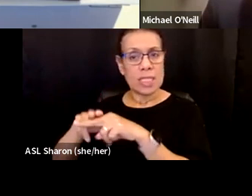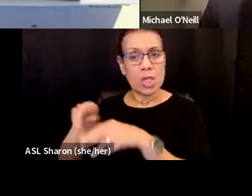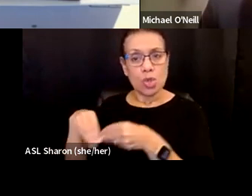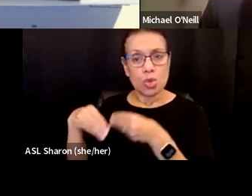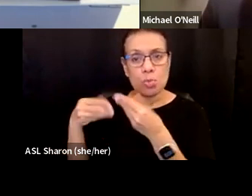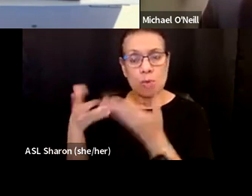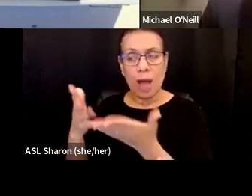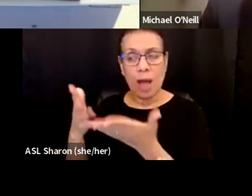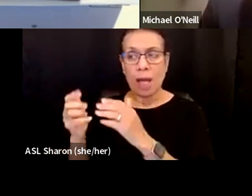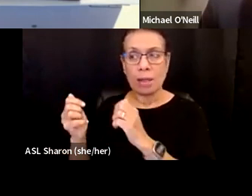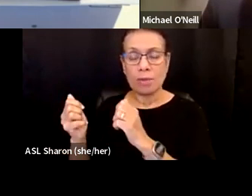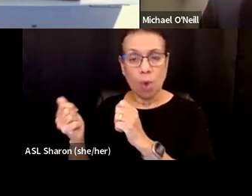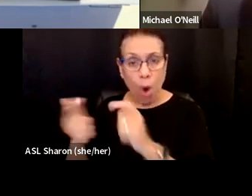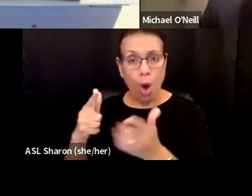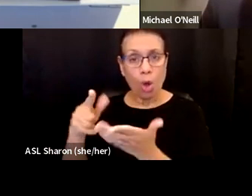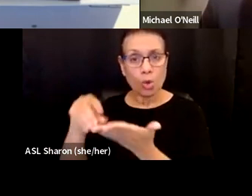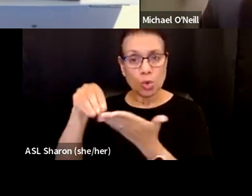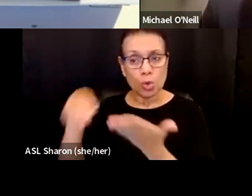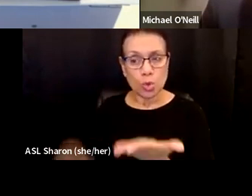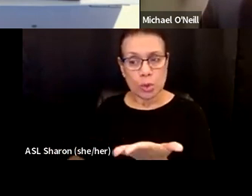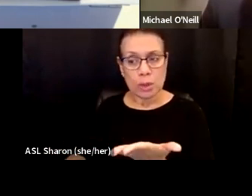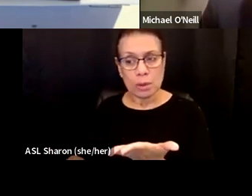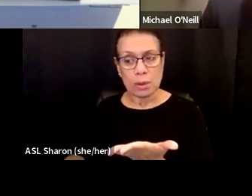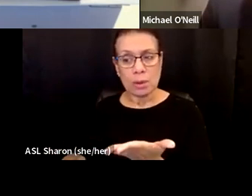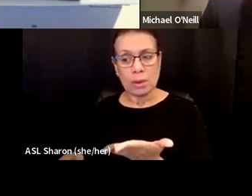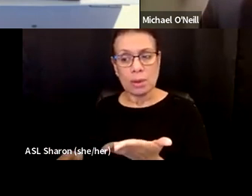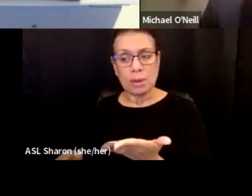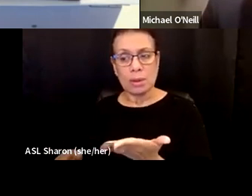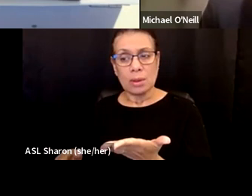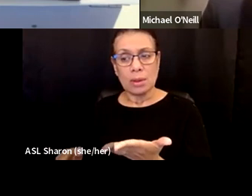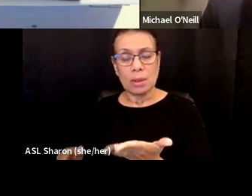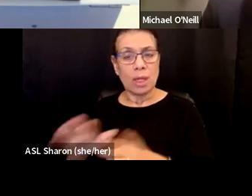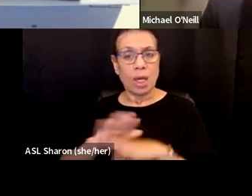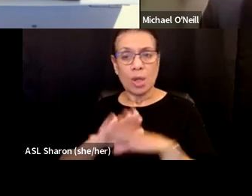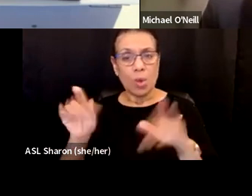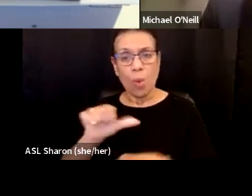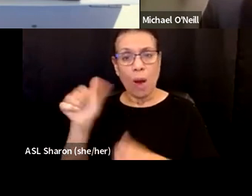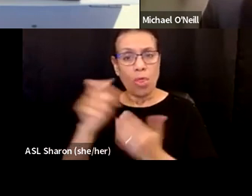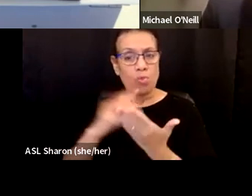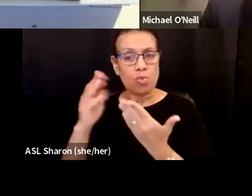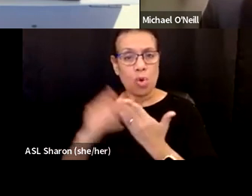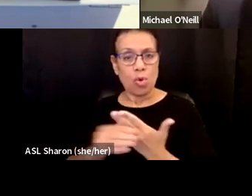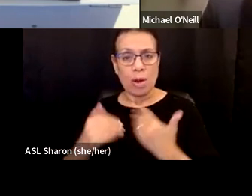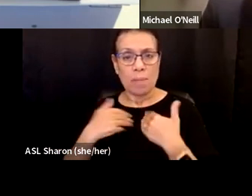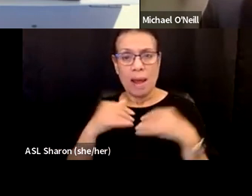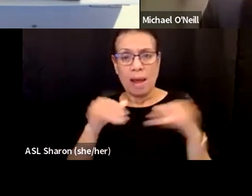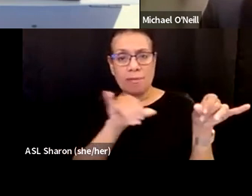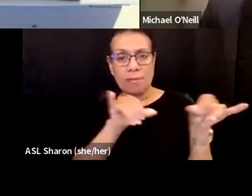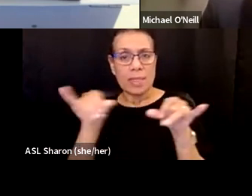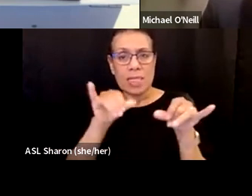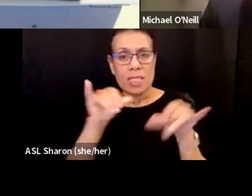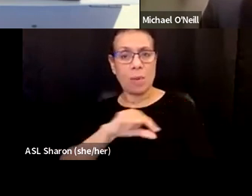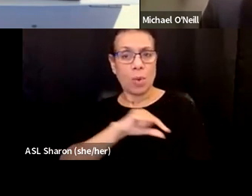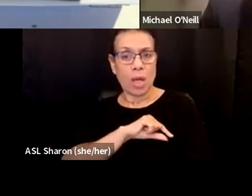all the students necessary and not no other program exists for the same quality